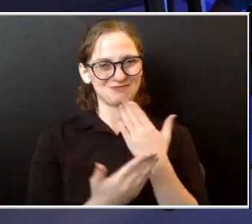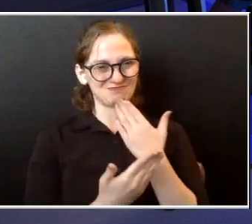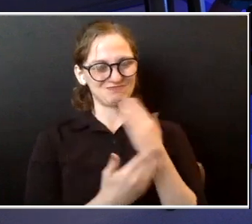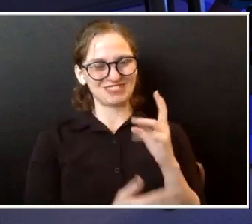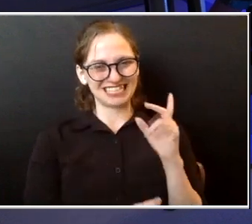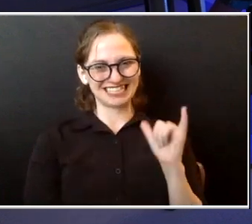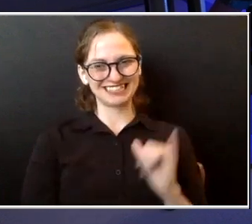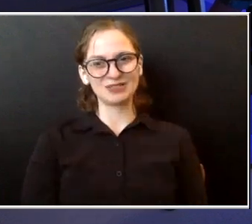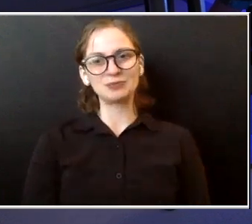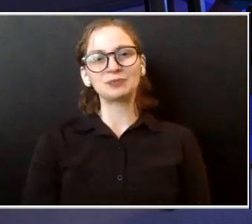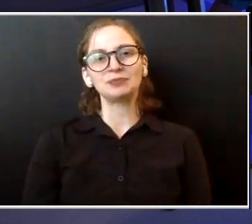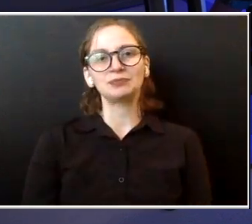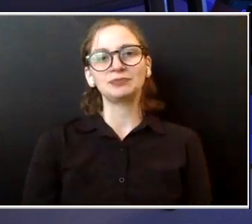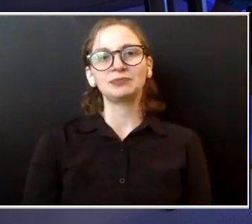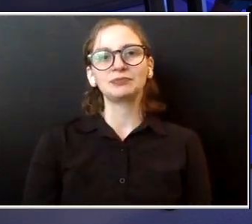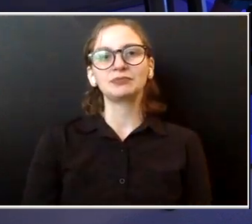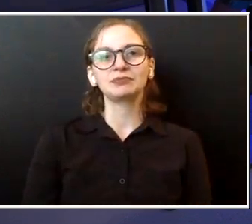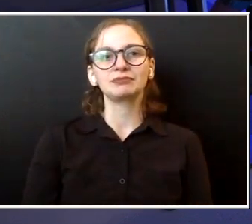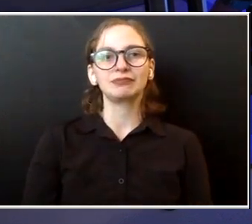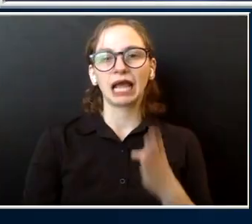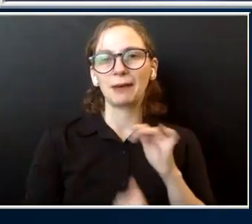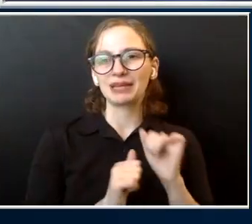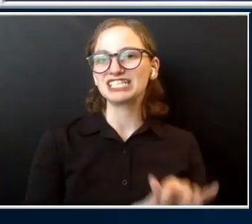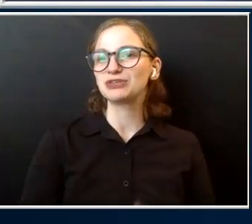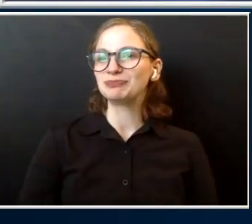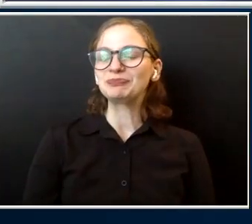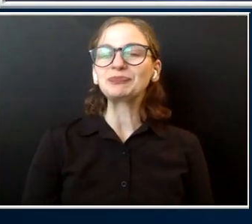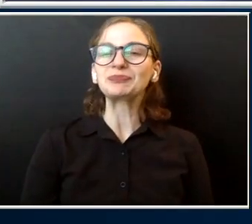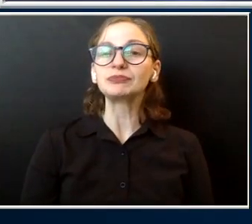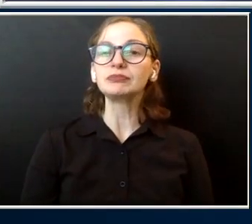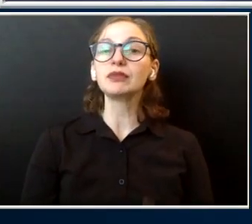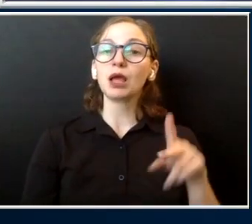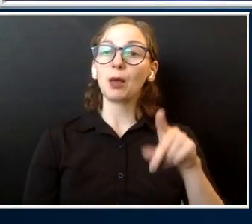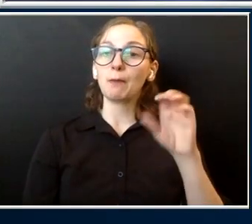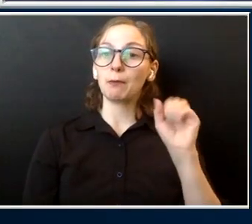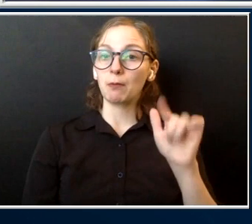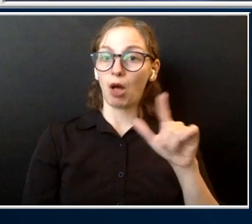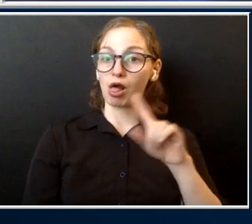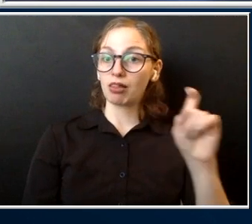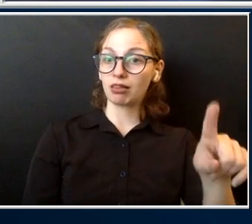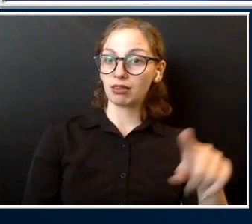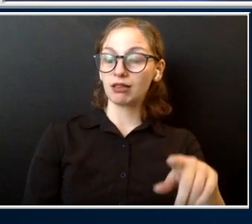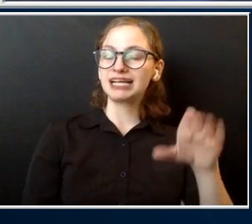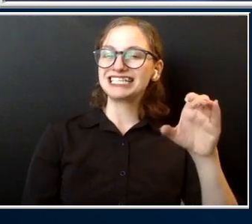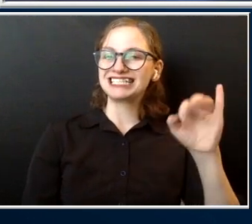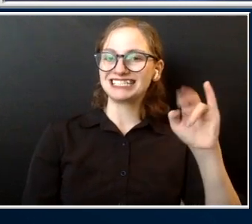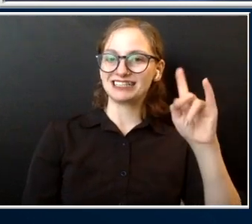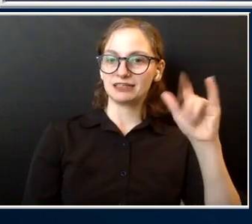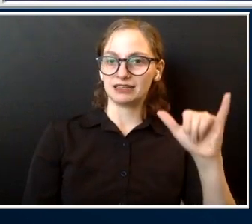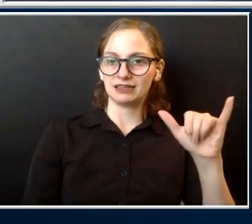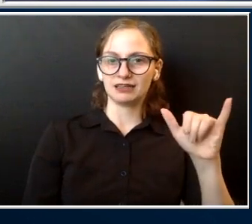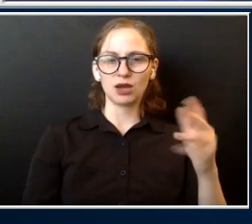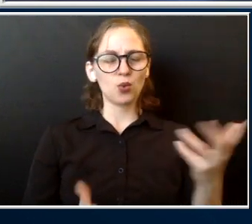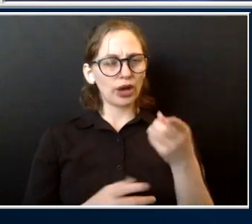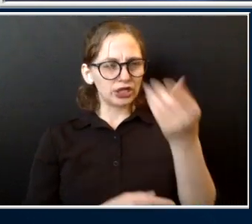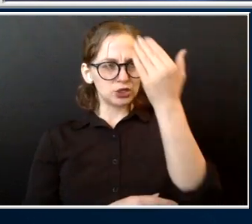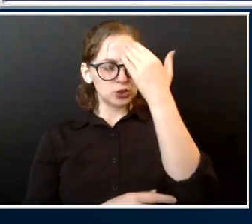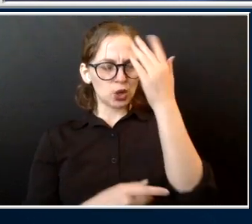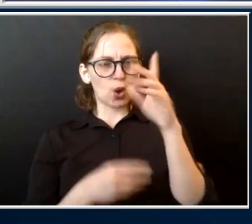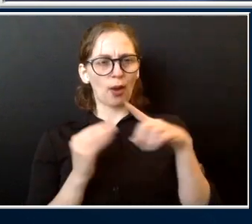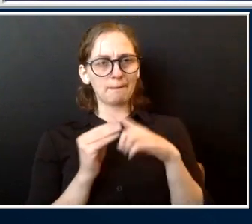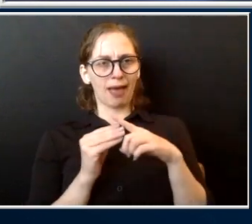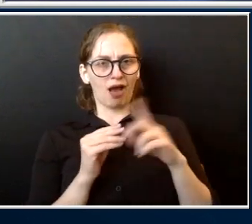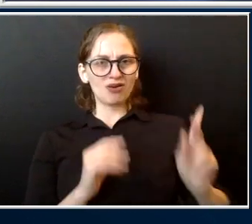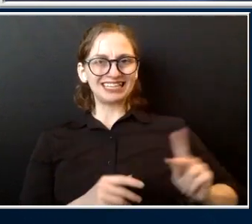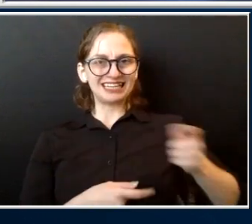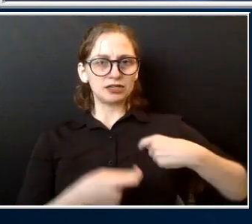girl. Love you. Paul has a Alexis. question for Cindy. So, Cindy, Paul wants to know, what did you know about kidney transplants before making this